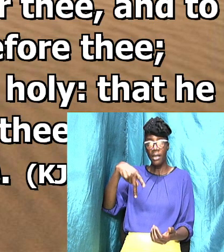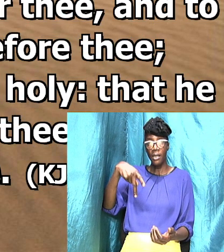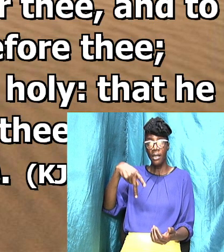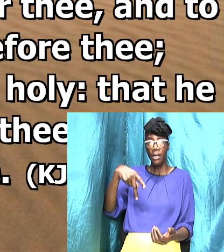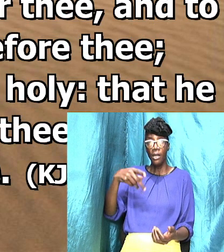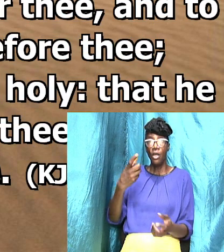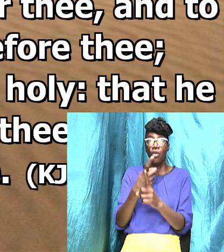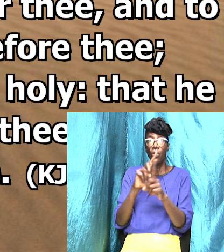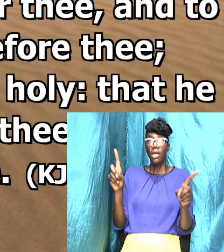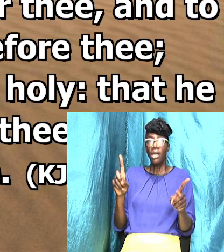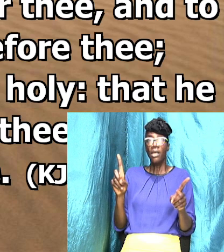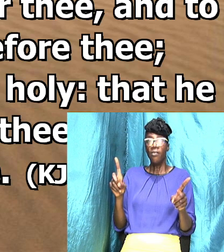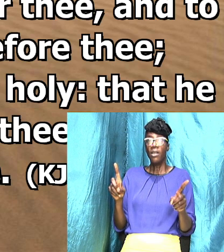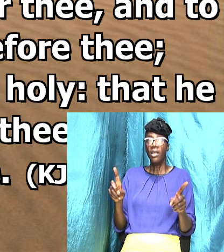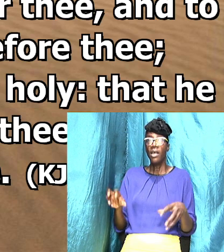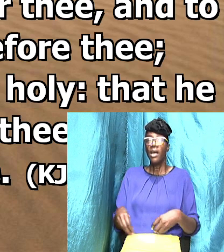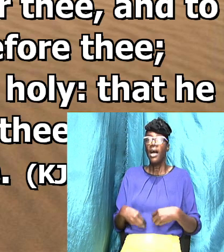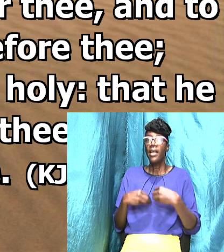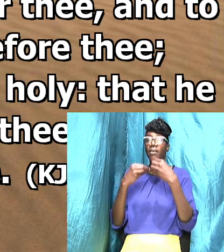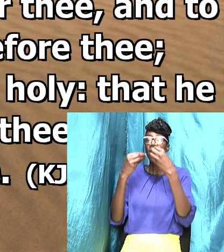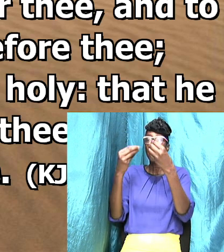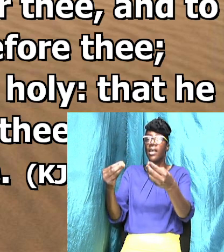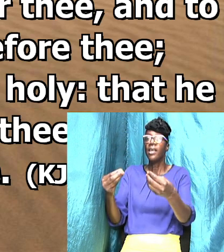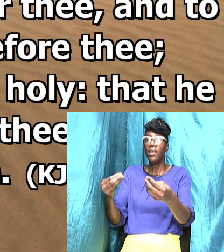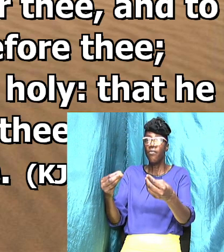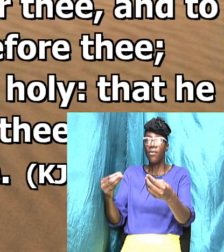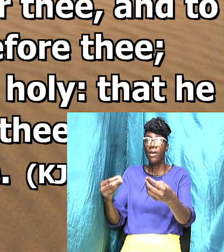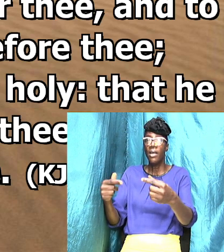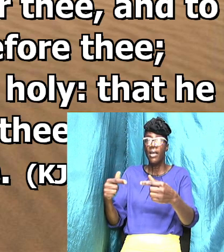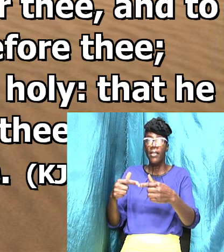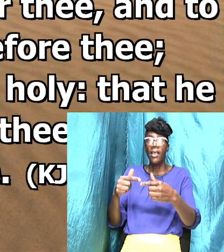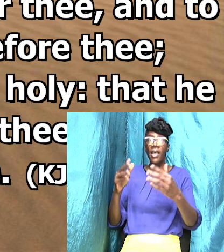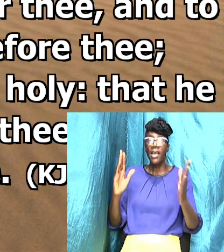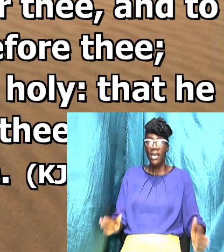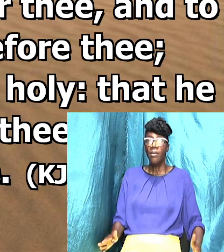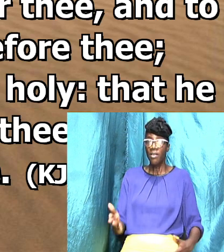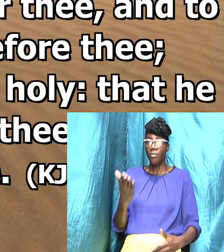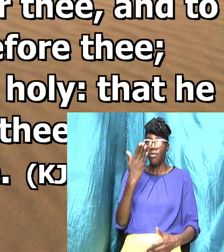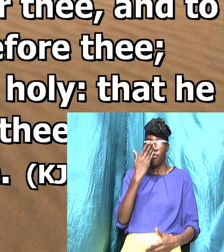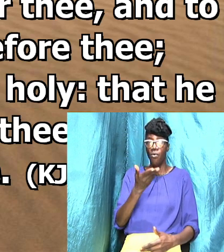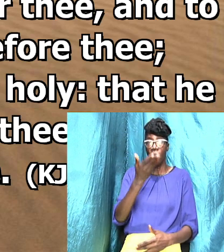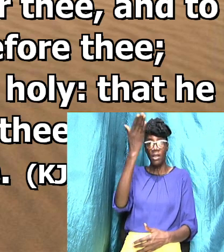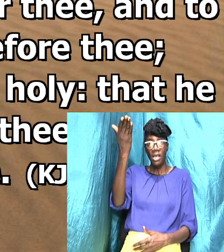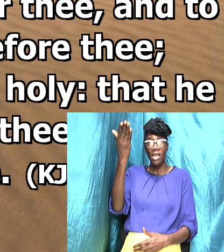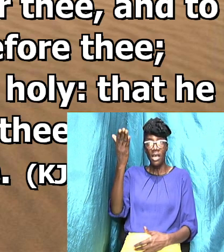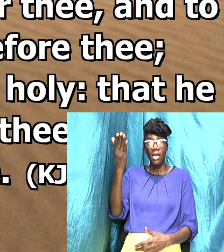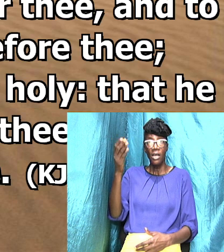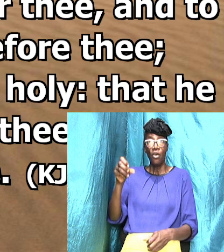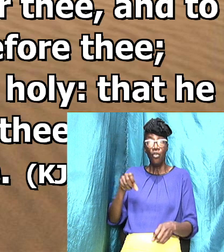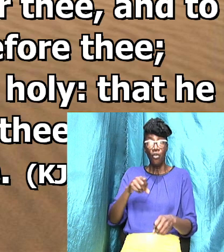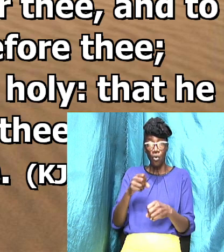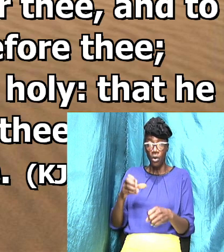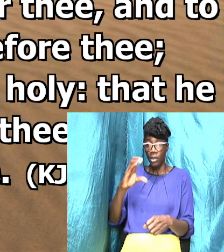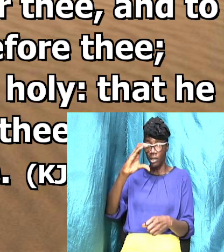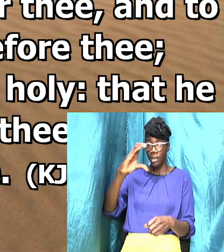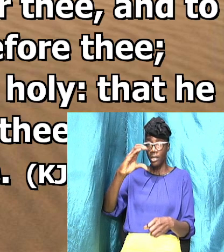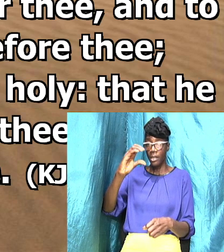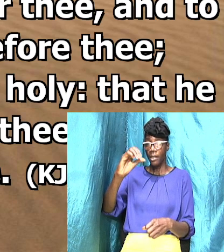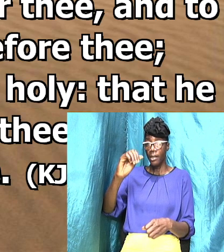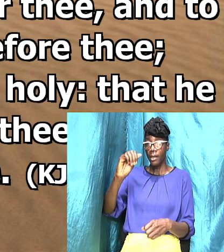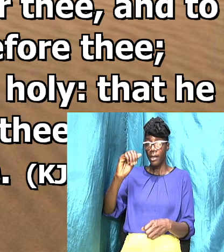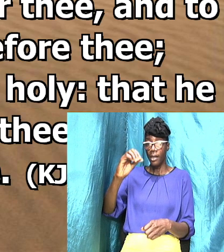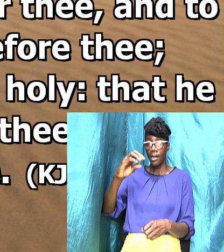to deliver thee and to give up thine enemies before thee. Therefore shall thy camp be holy.